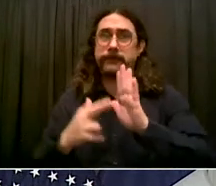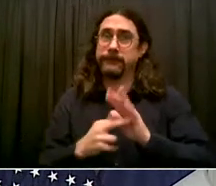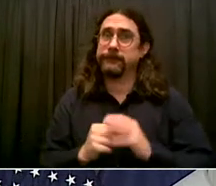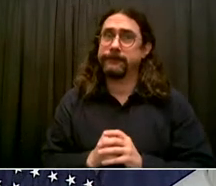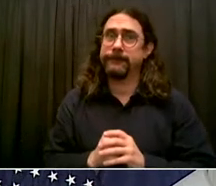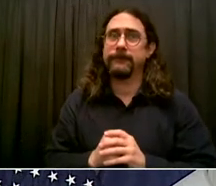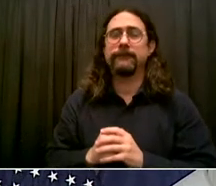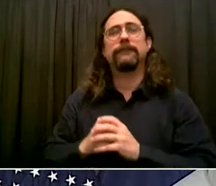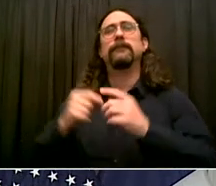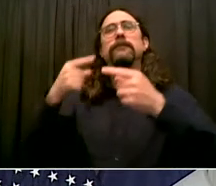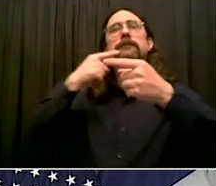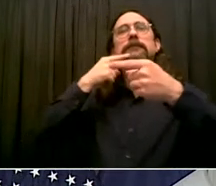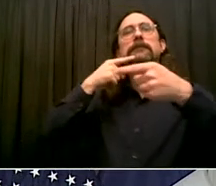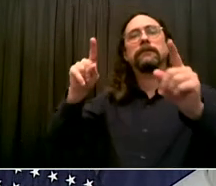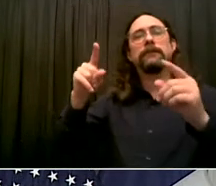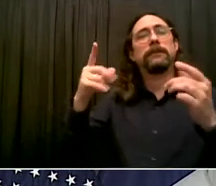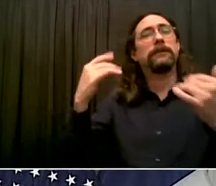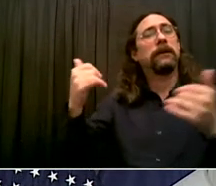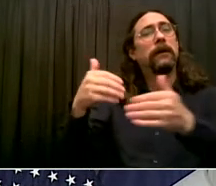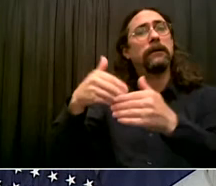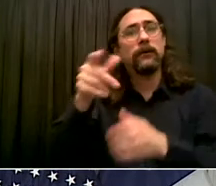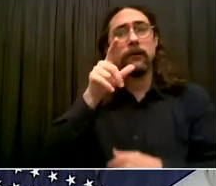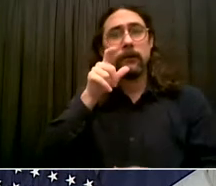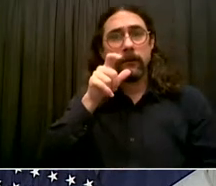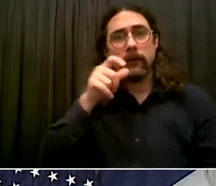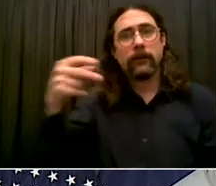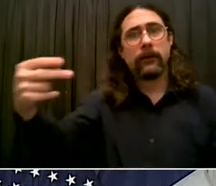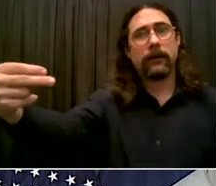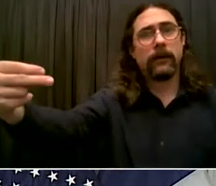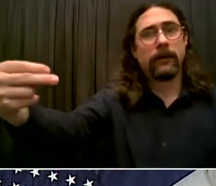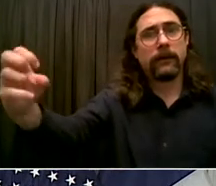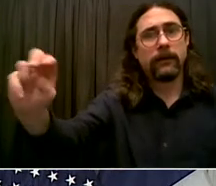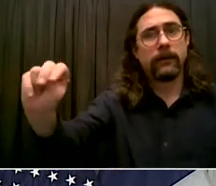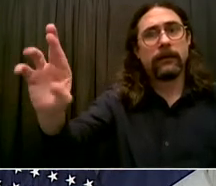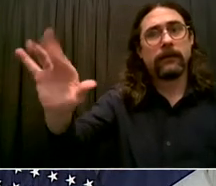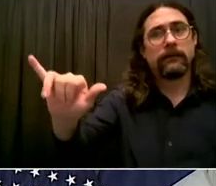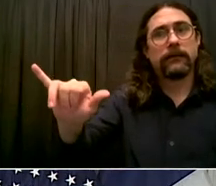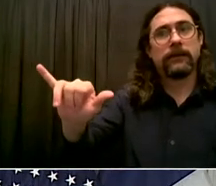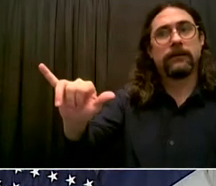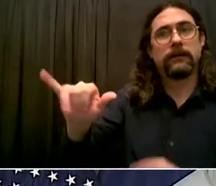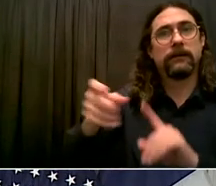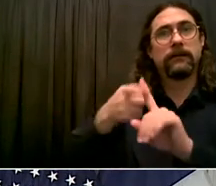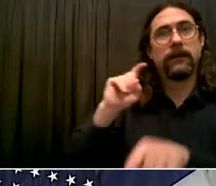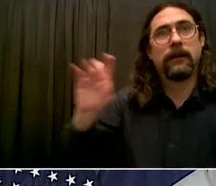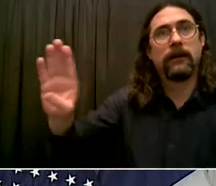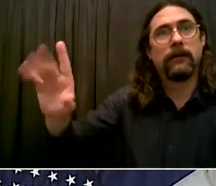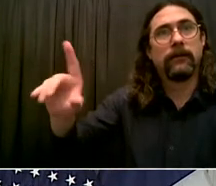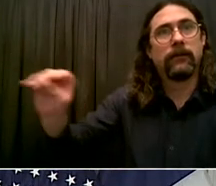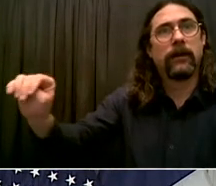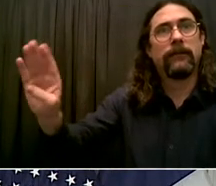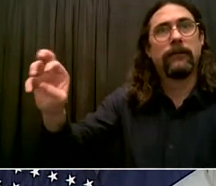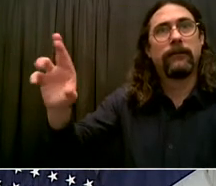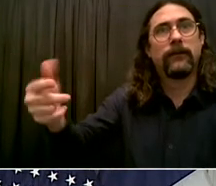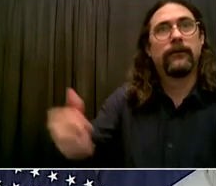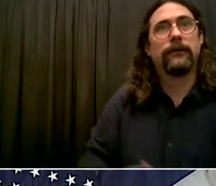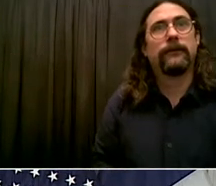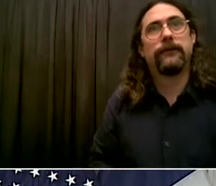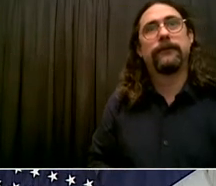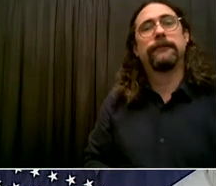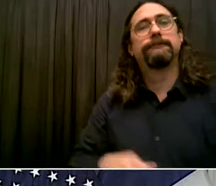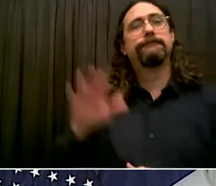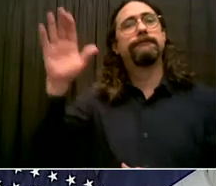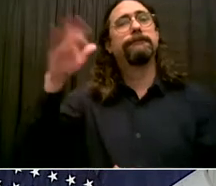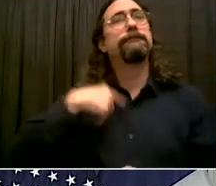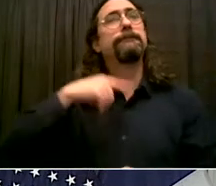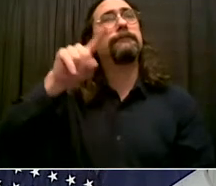virtual they're doing today, except for folks who are just going to enjoy the game. So there's no ceremony I'll be a part of, but I am happy they're